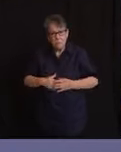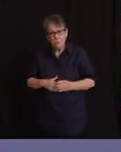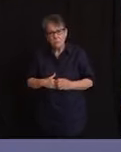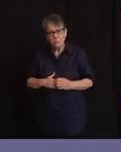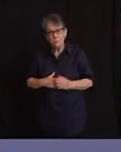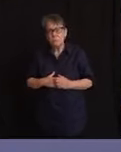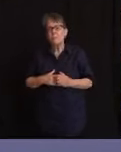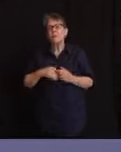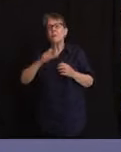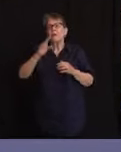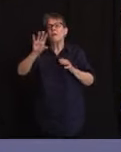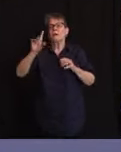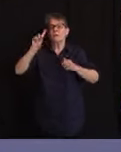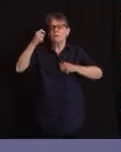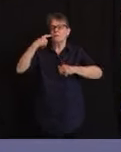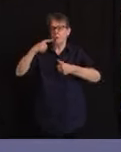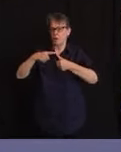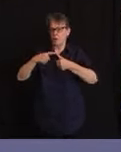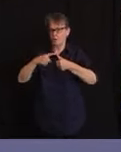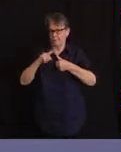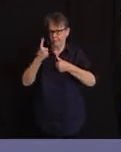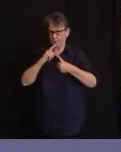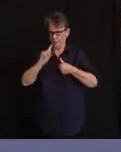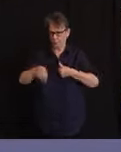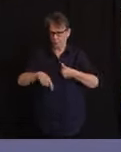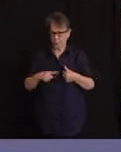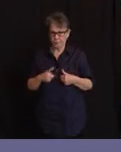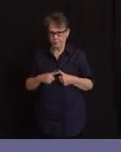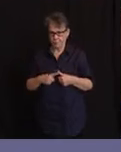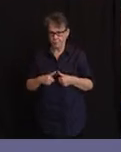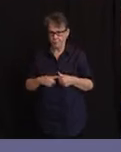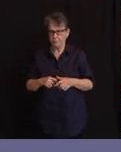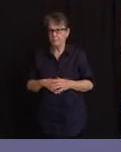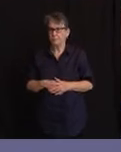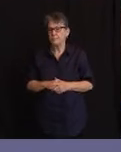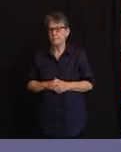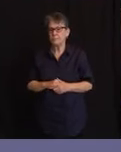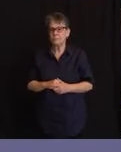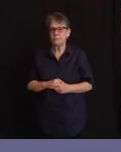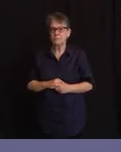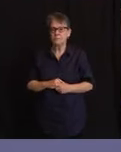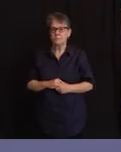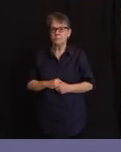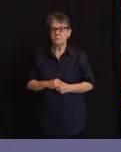I think, without having seen or heard directly what Governor Cuomo said,